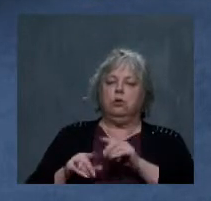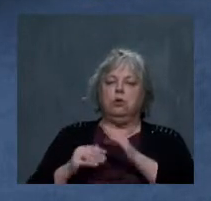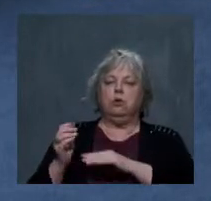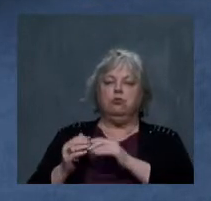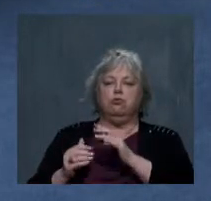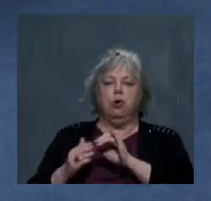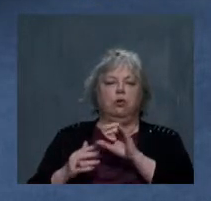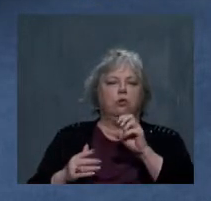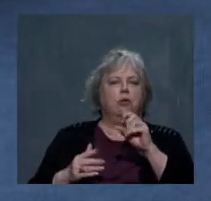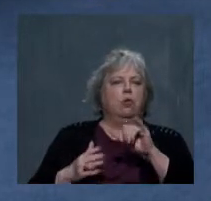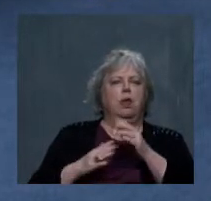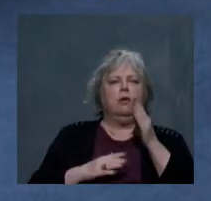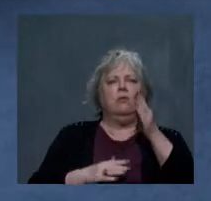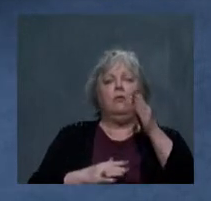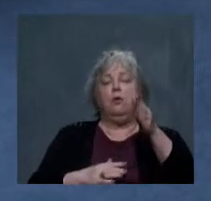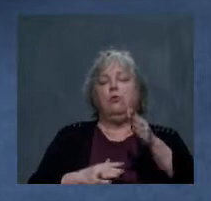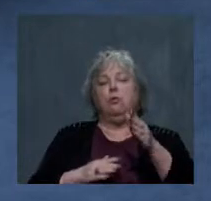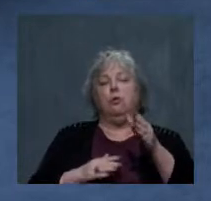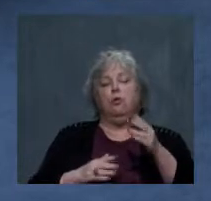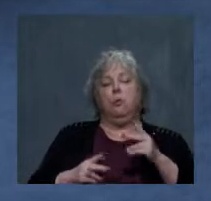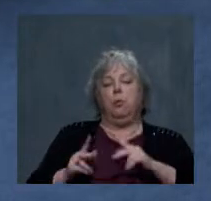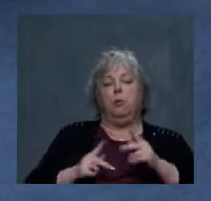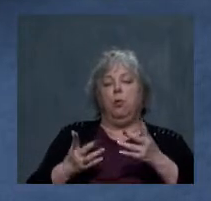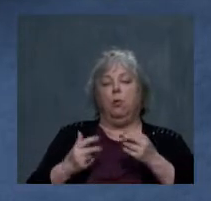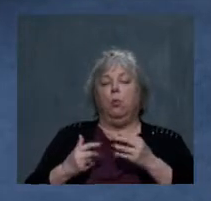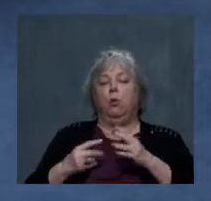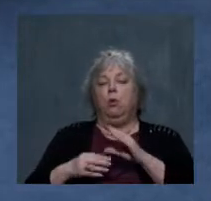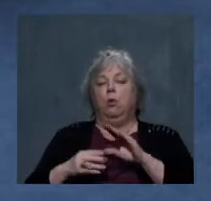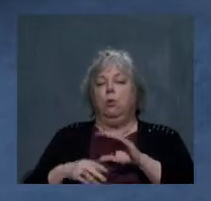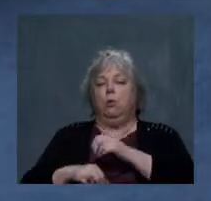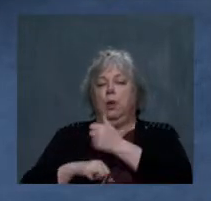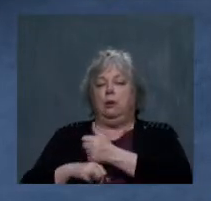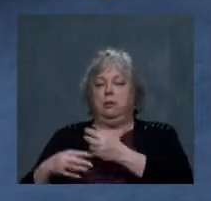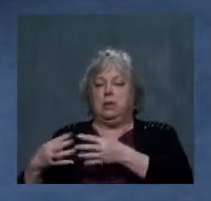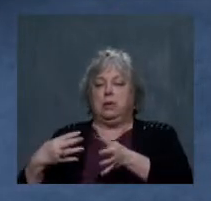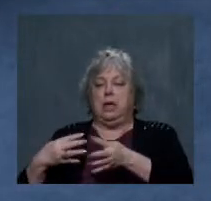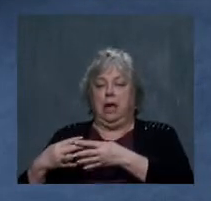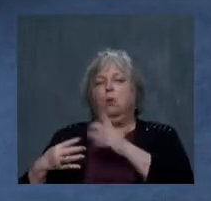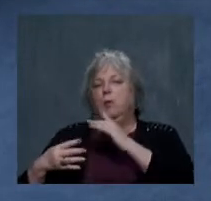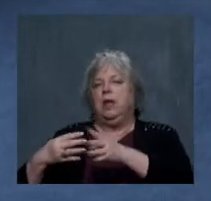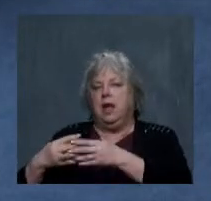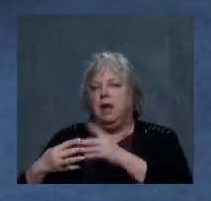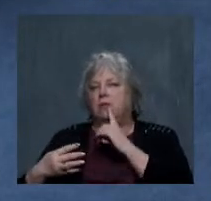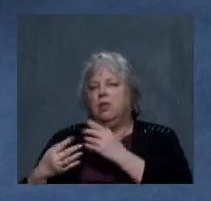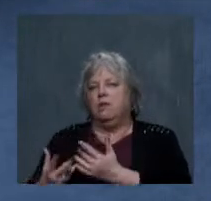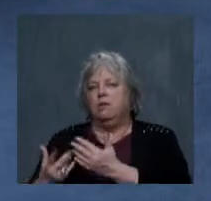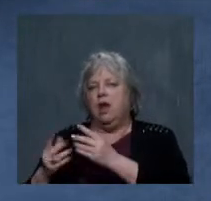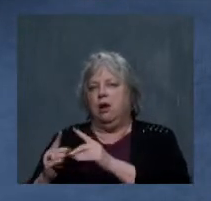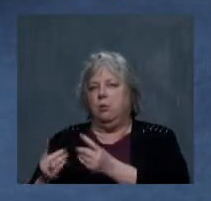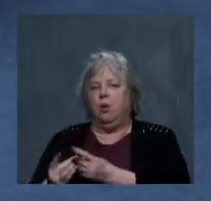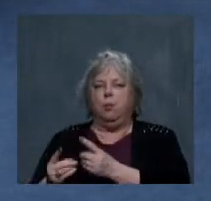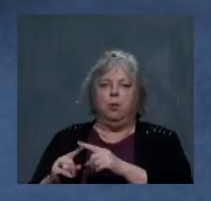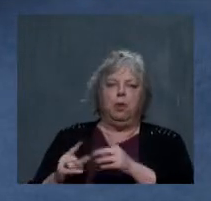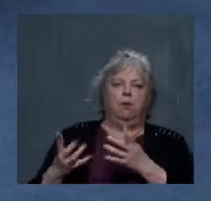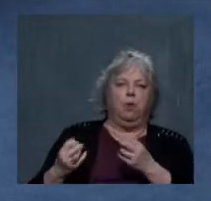future the residents of the subdivision want to install gates on that, it'll be gated for the fire department right now, but if they want to install gates that the residents